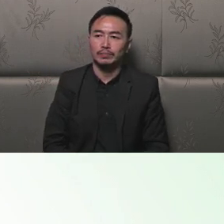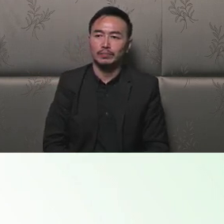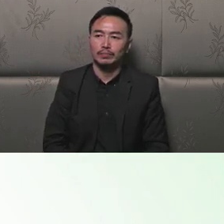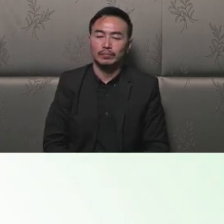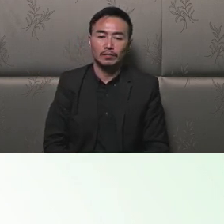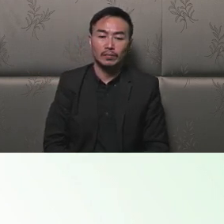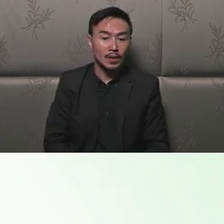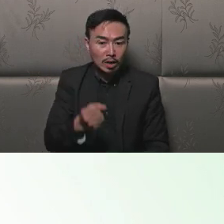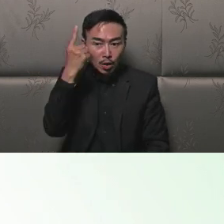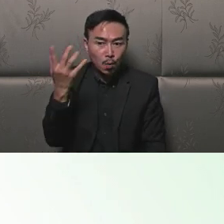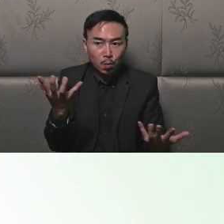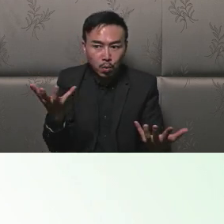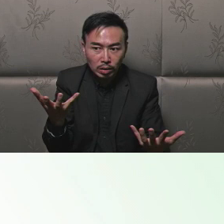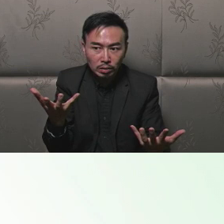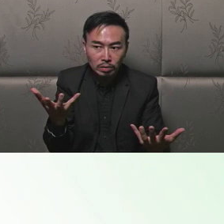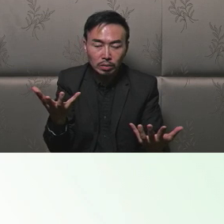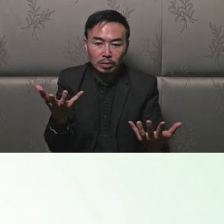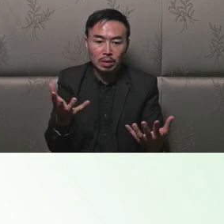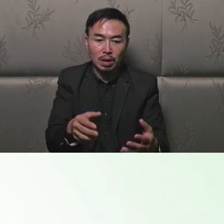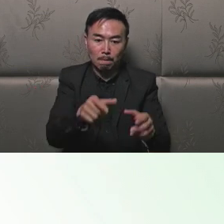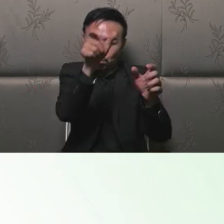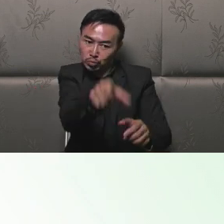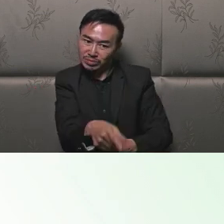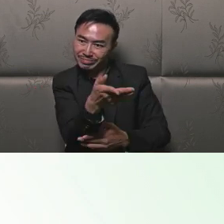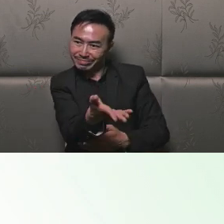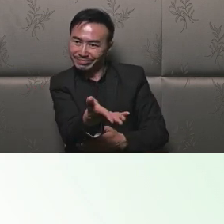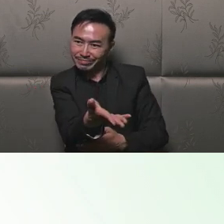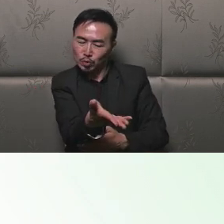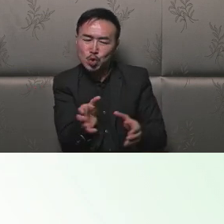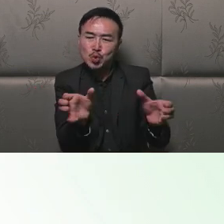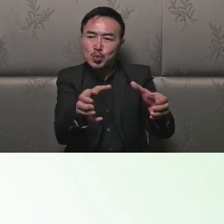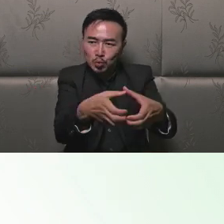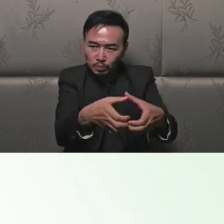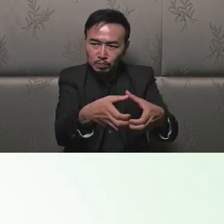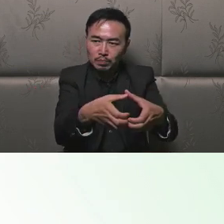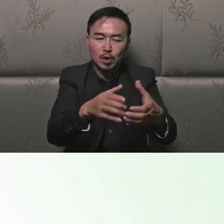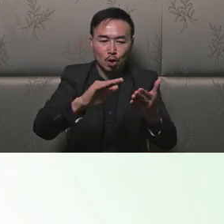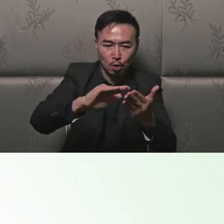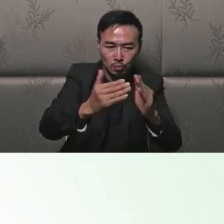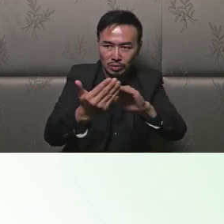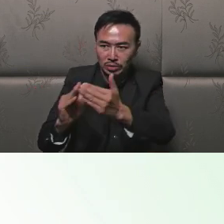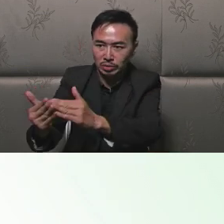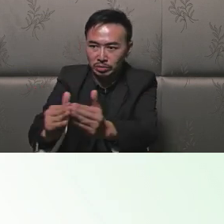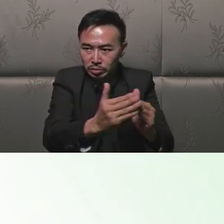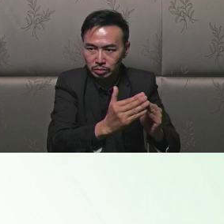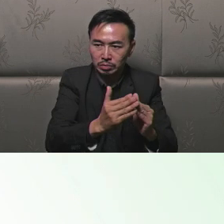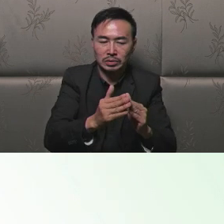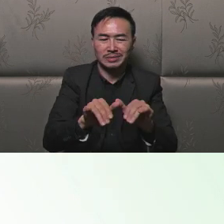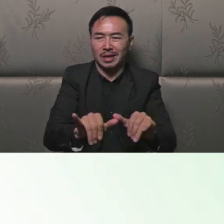very important because we need to identify which culture we